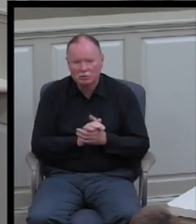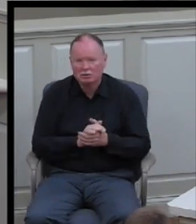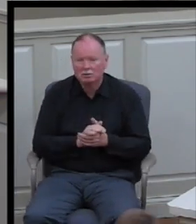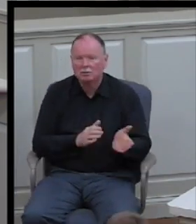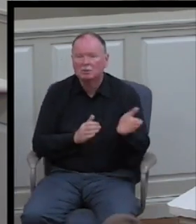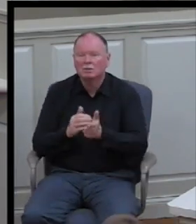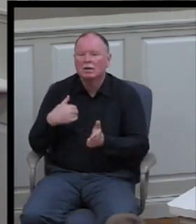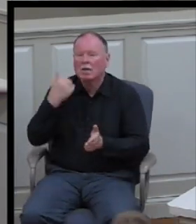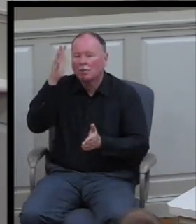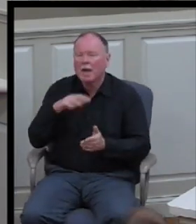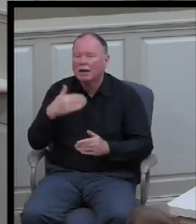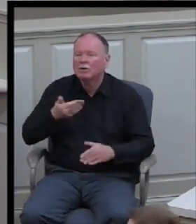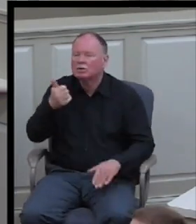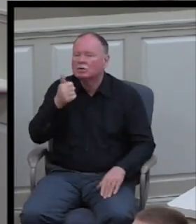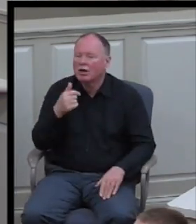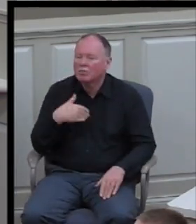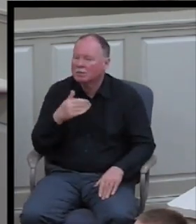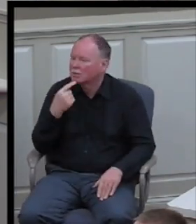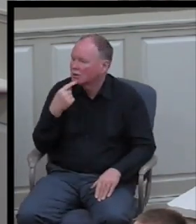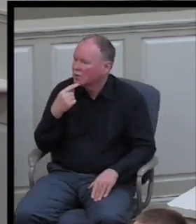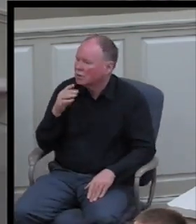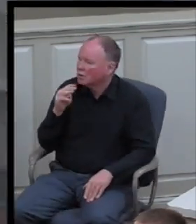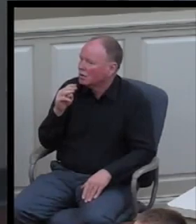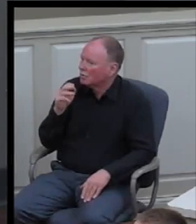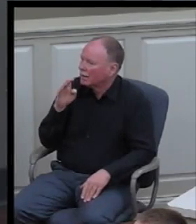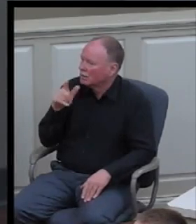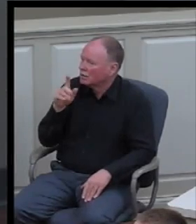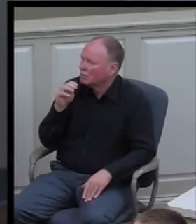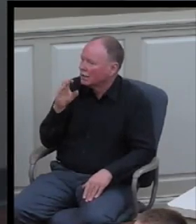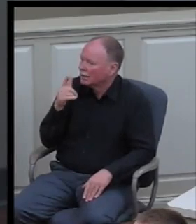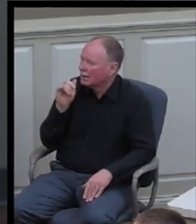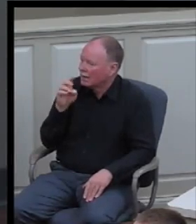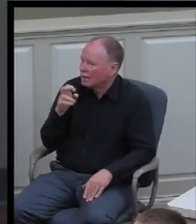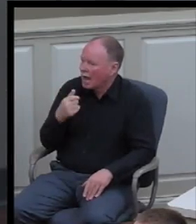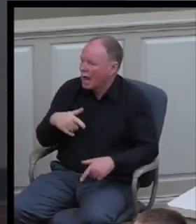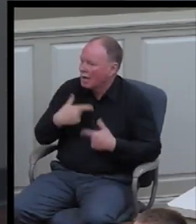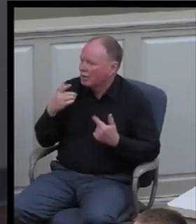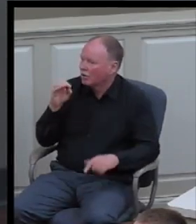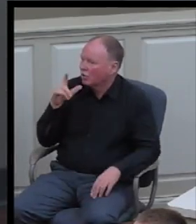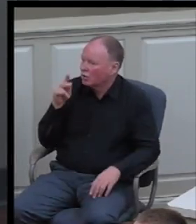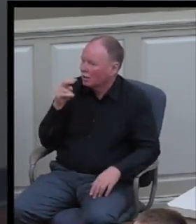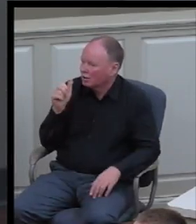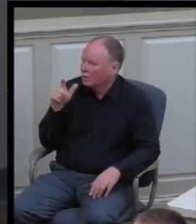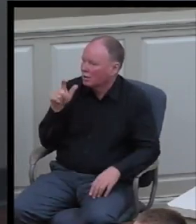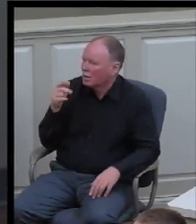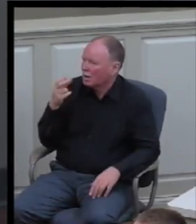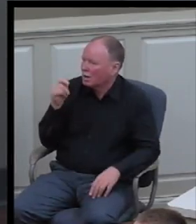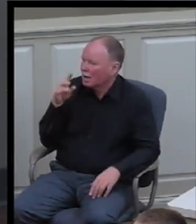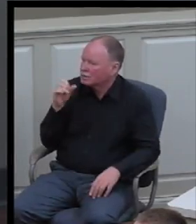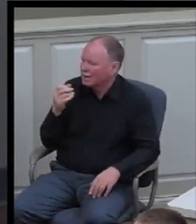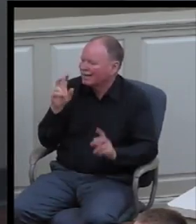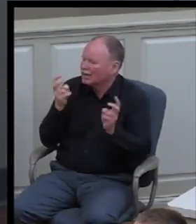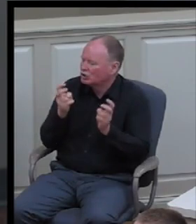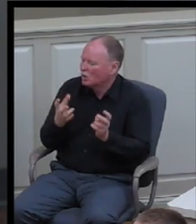Yes, sir, young man. Introduce yourself, please. I'm Michael McGee, and I live in Colonial Heights. I just want to address an issue that when I'm trying to pull